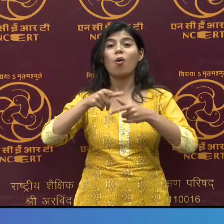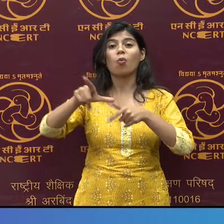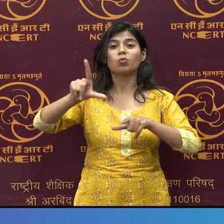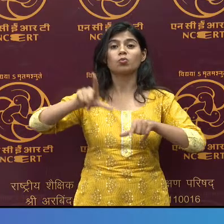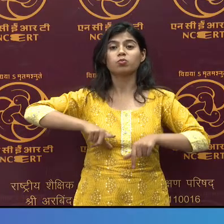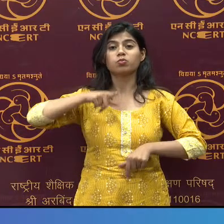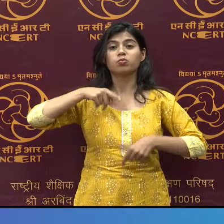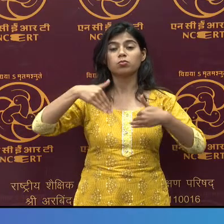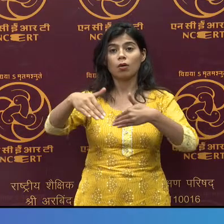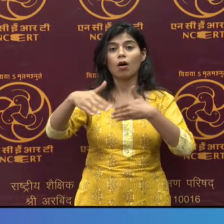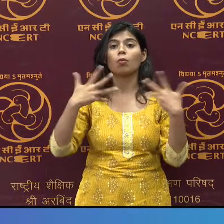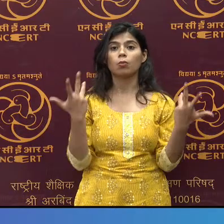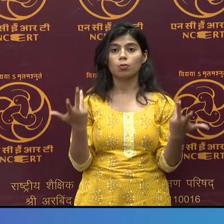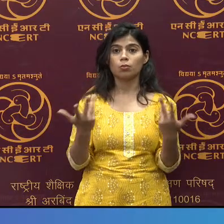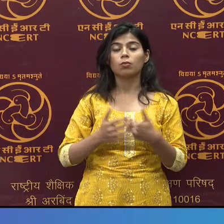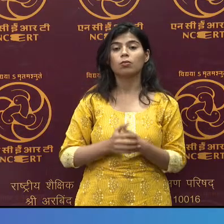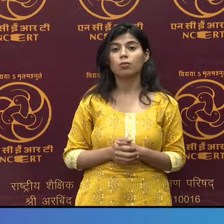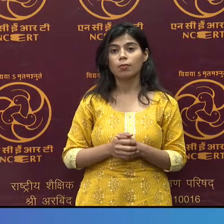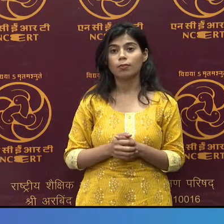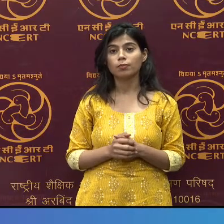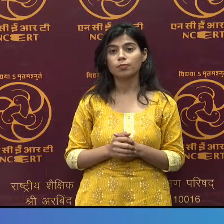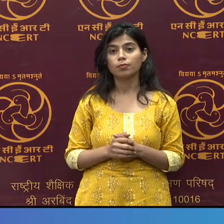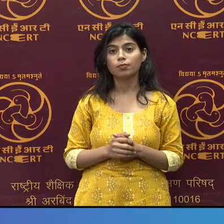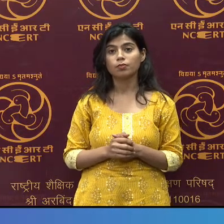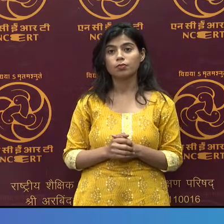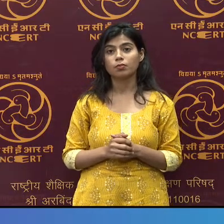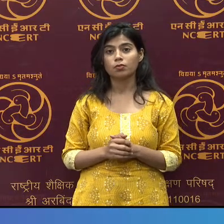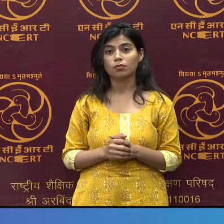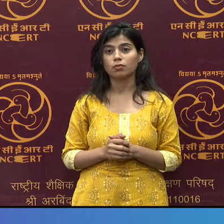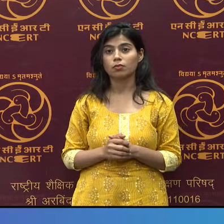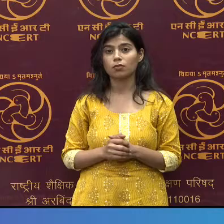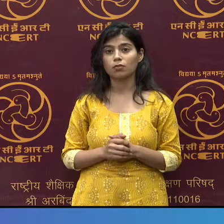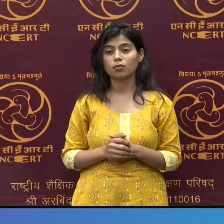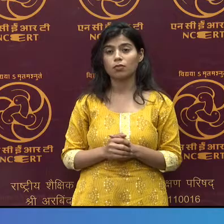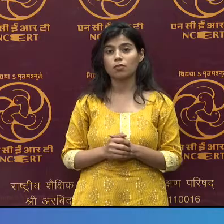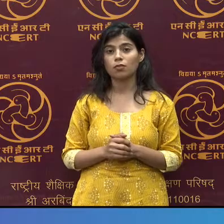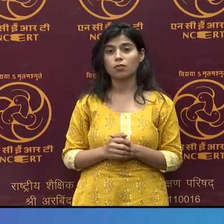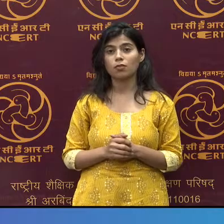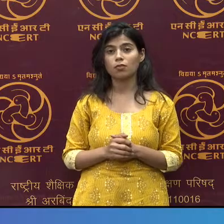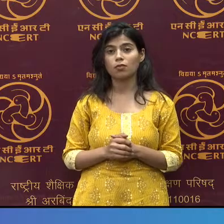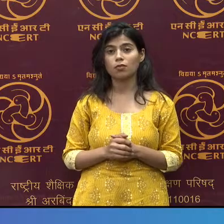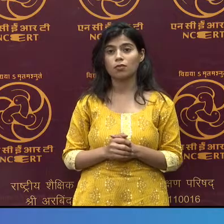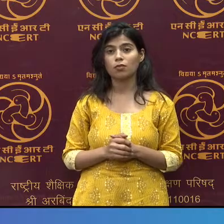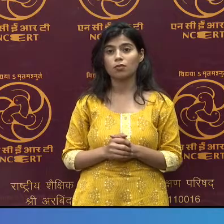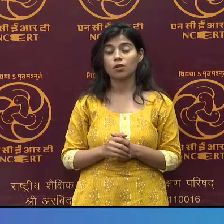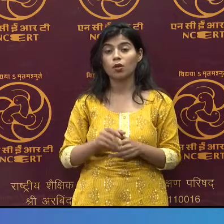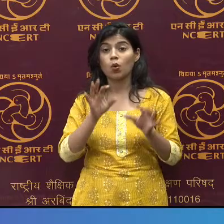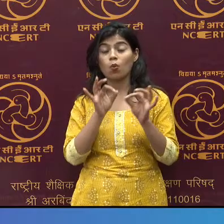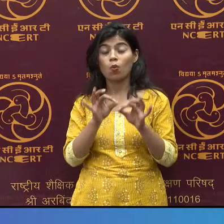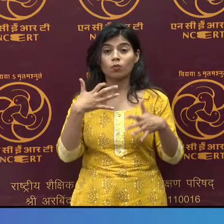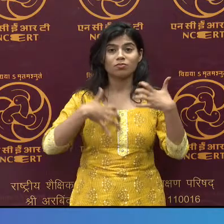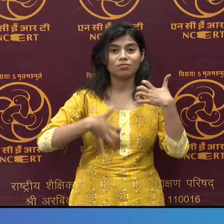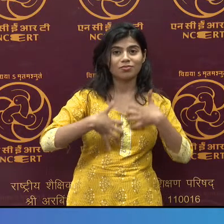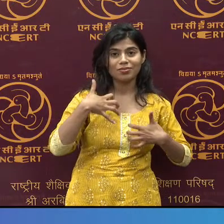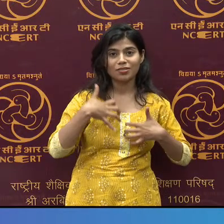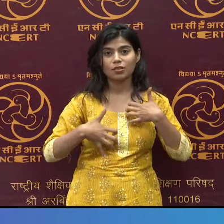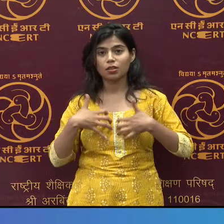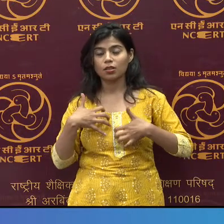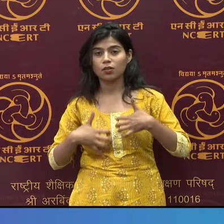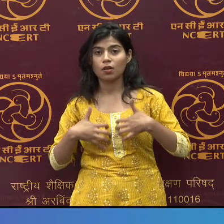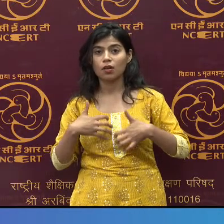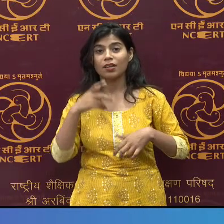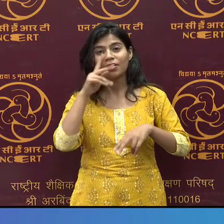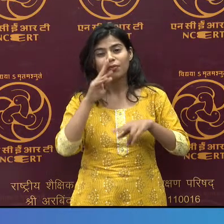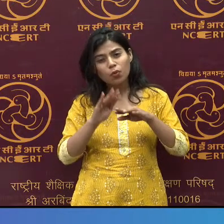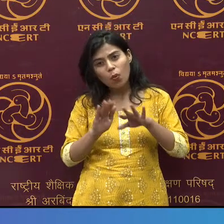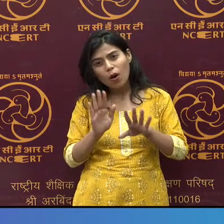survive? Then try to make it coherent in terms of use good interesting anecdotes if you